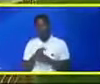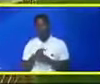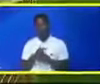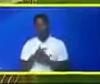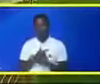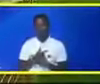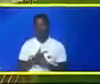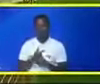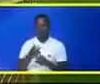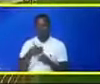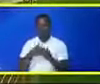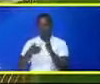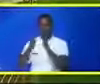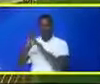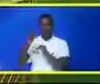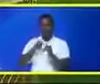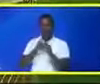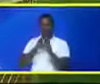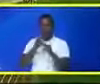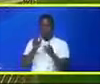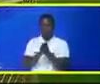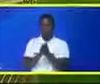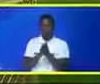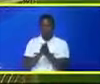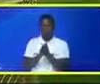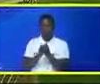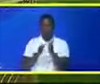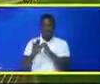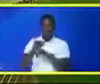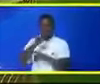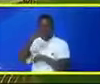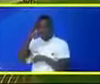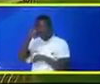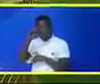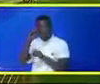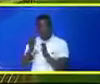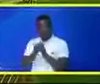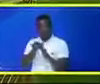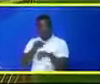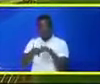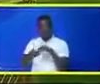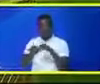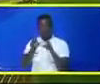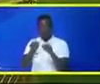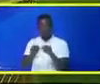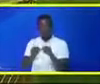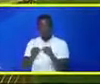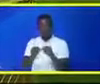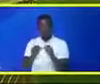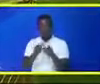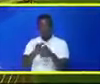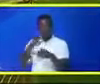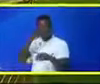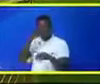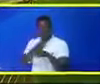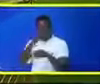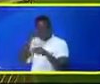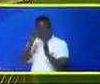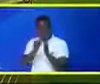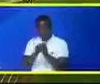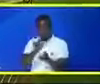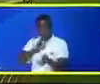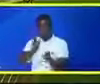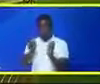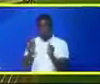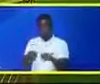There is a God that answers prayer. God is not a man that he should lie, nor the Son of Man that he should repent.